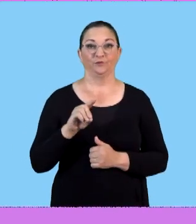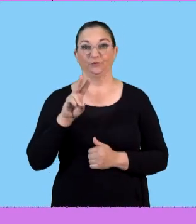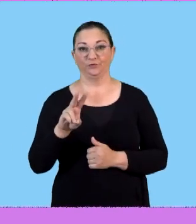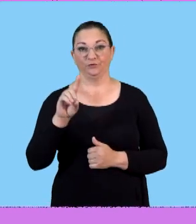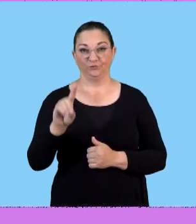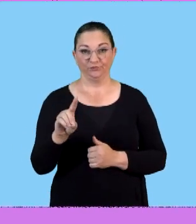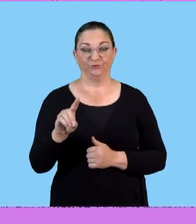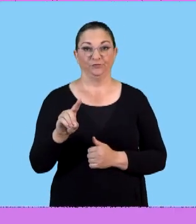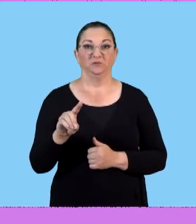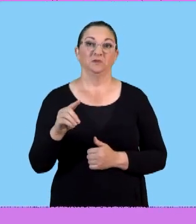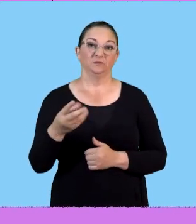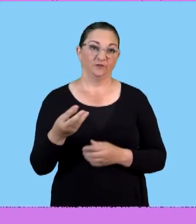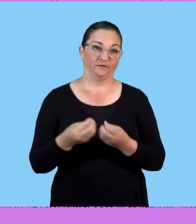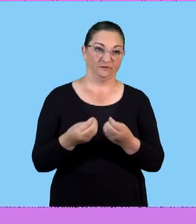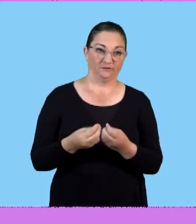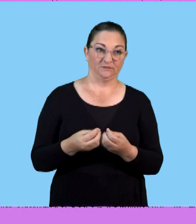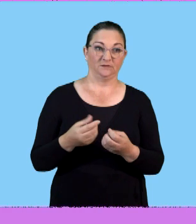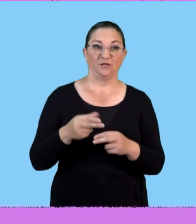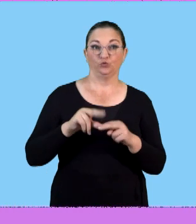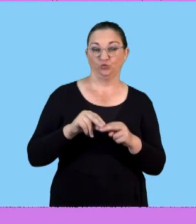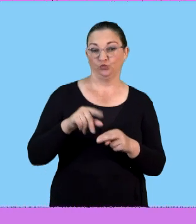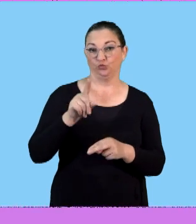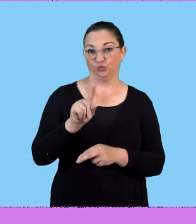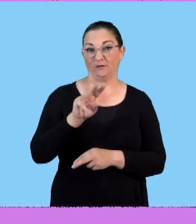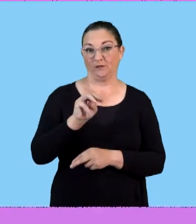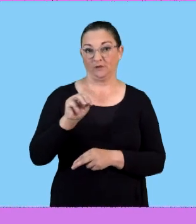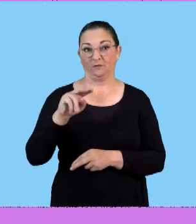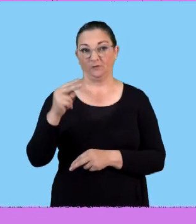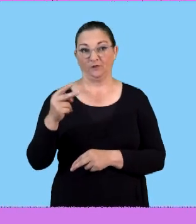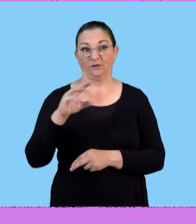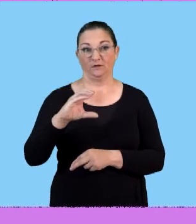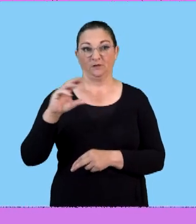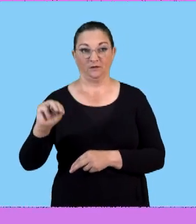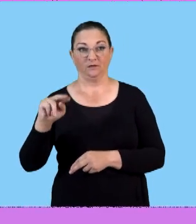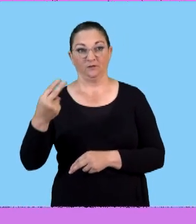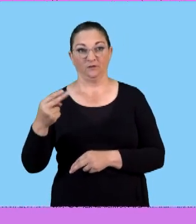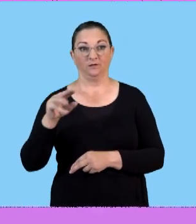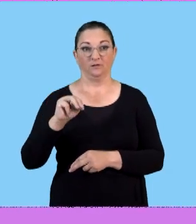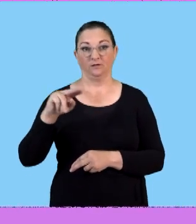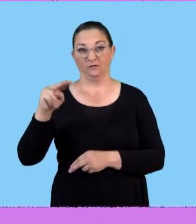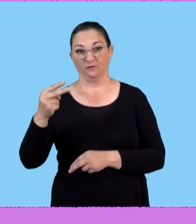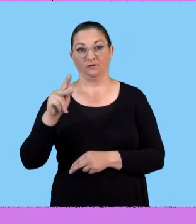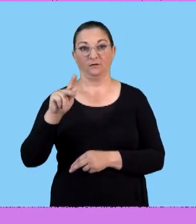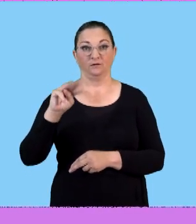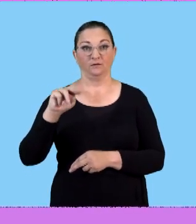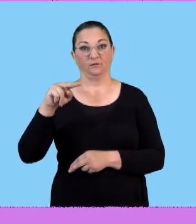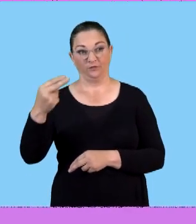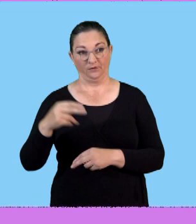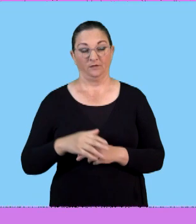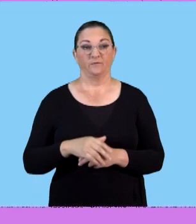now in our question as well. Squared millimeters, square centimeters, meters squared, square